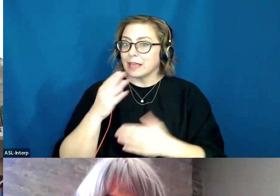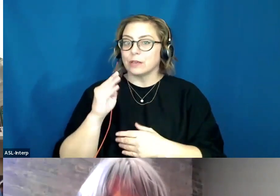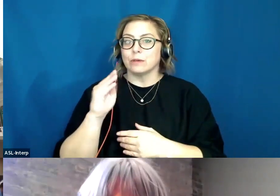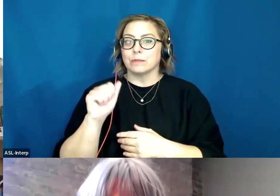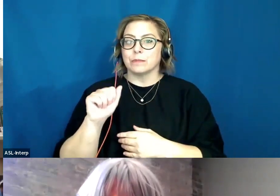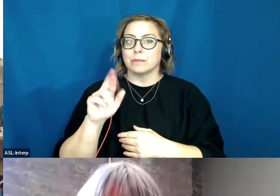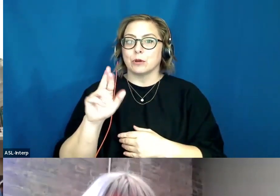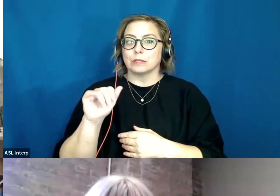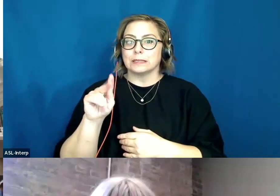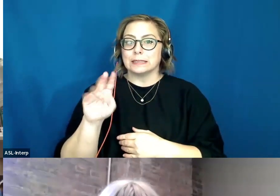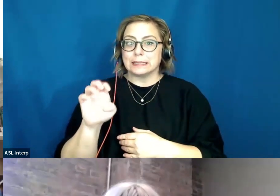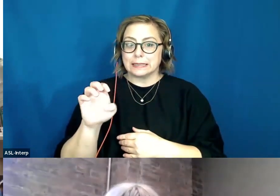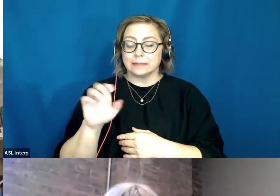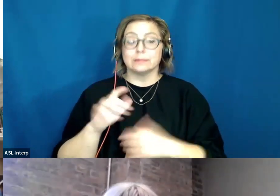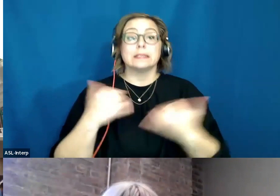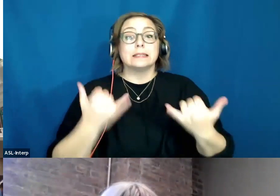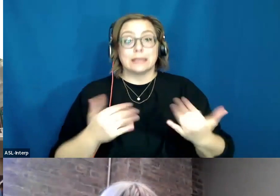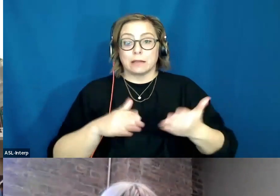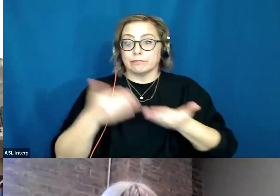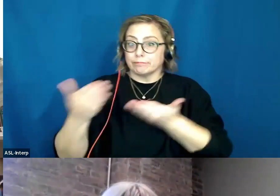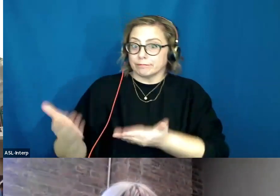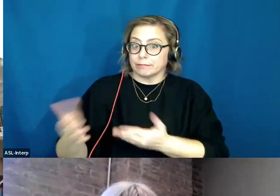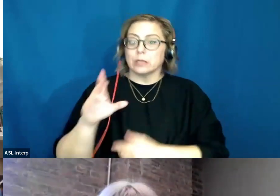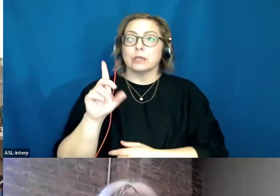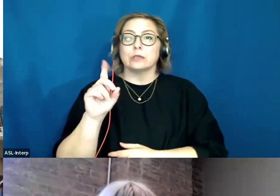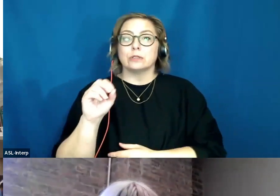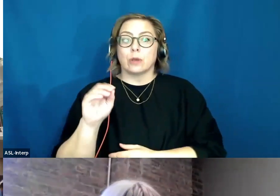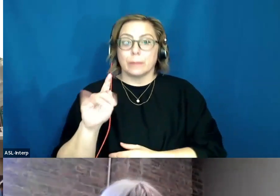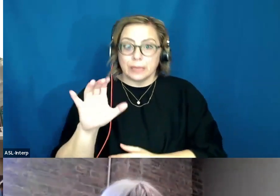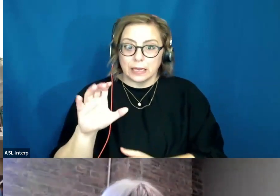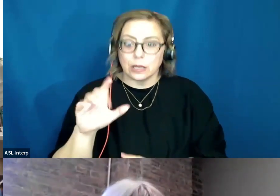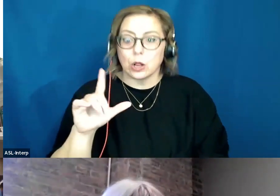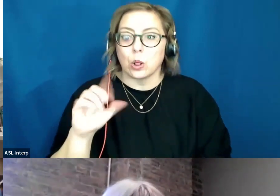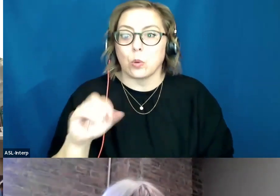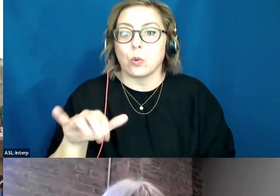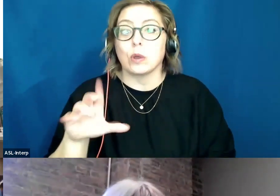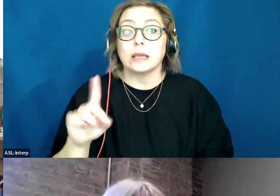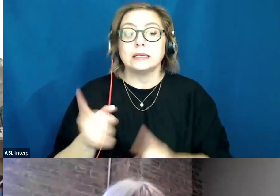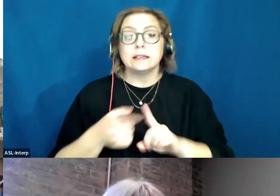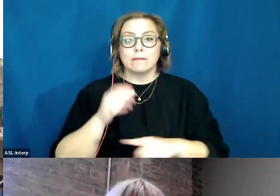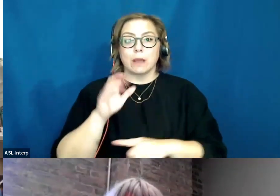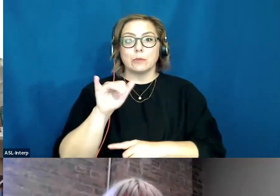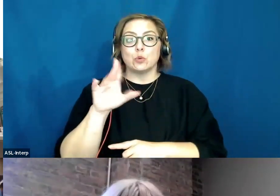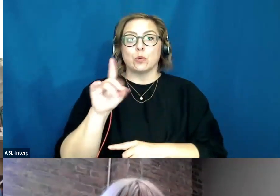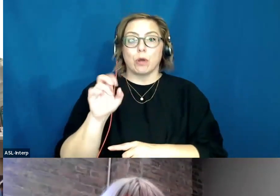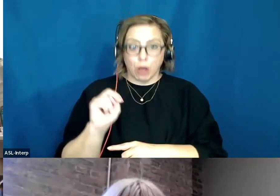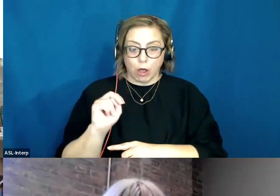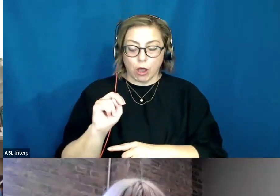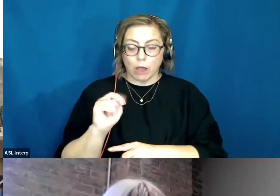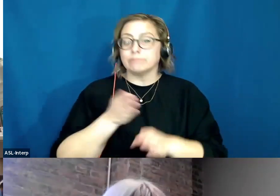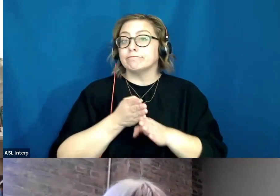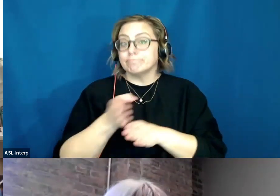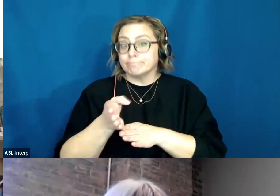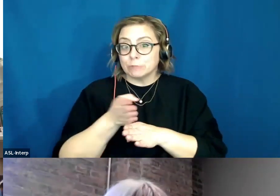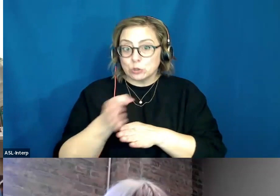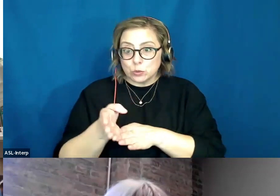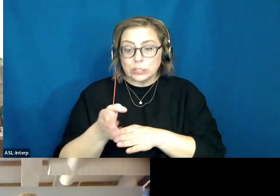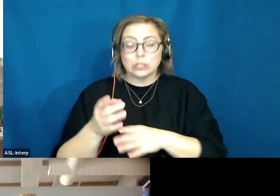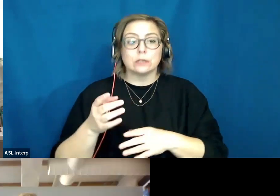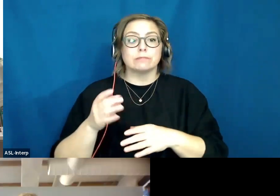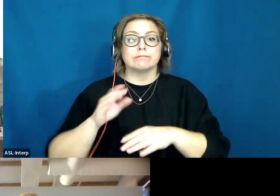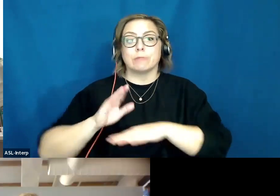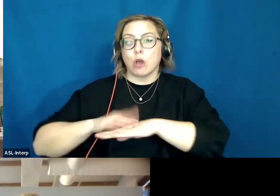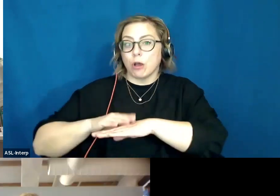is Dominic Lloyd, and he's from WAC. He's originally from the Yukon Territory. Throughout his career, he has served